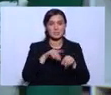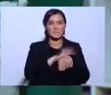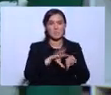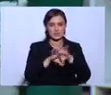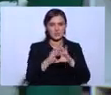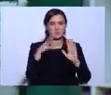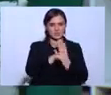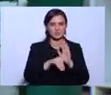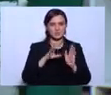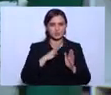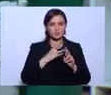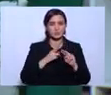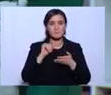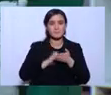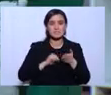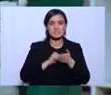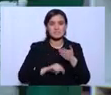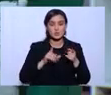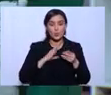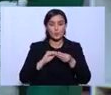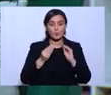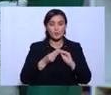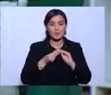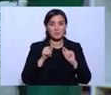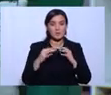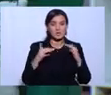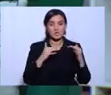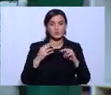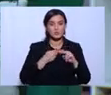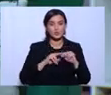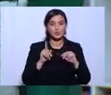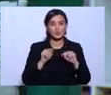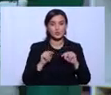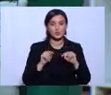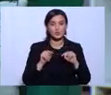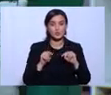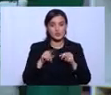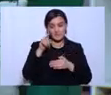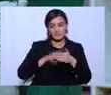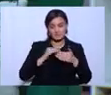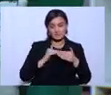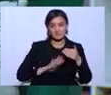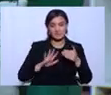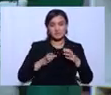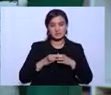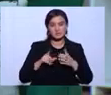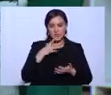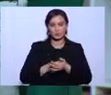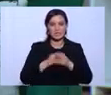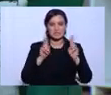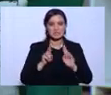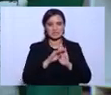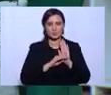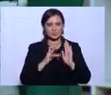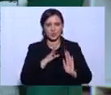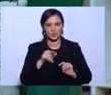this included slaves. And the reason this was a problem for the Confederates was that Confederates believed in having